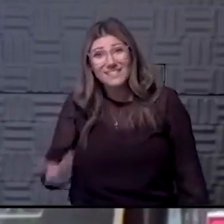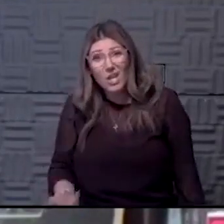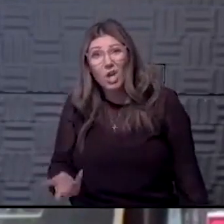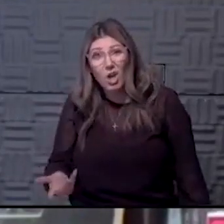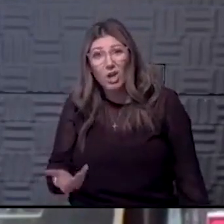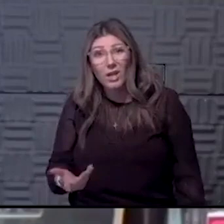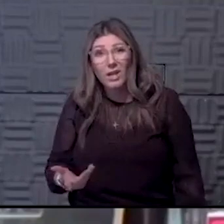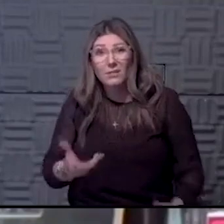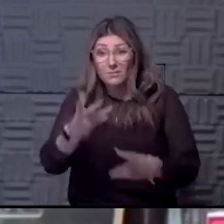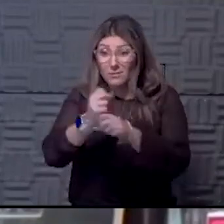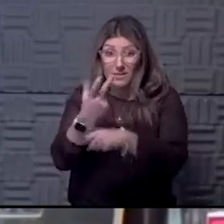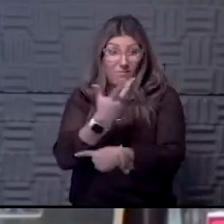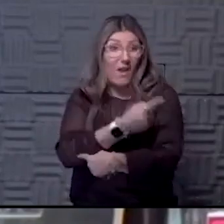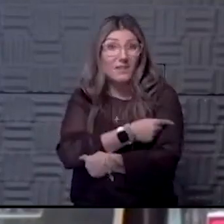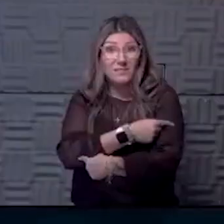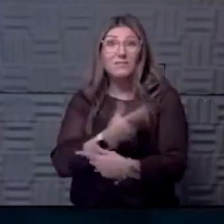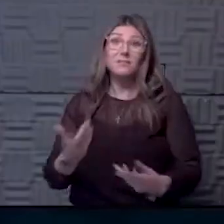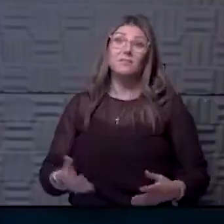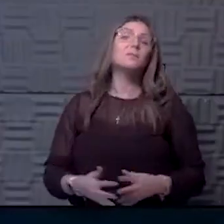get vaccines in people's arms.